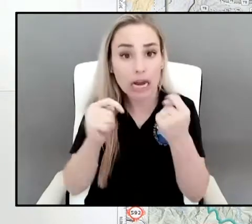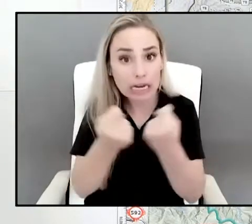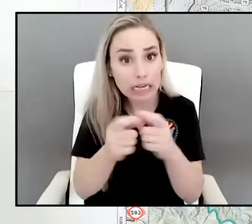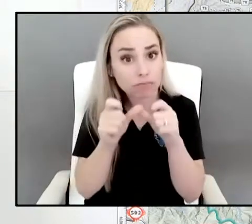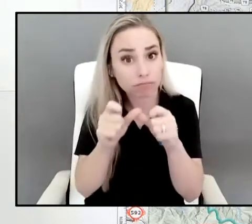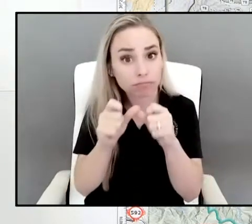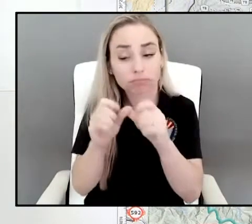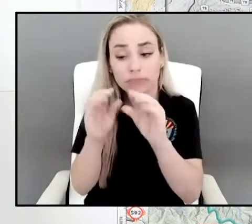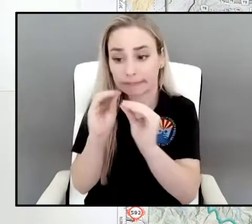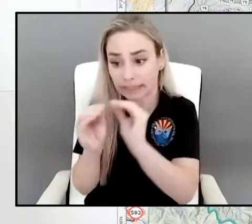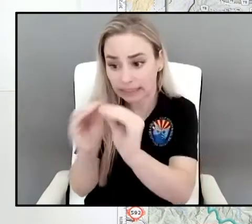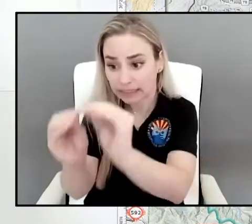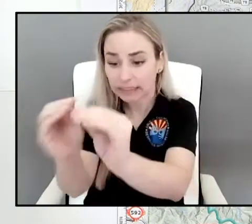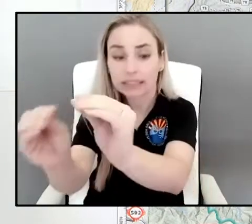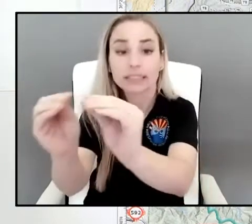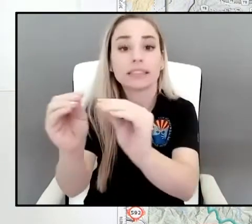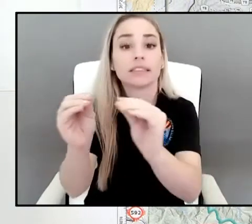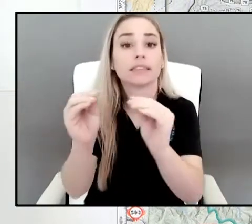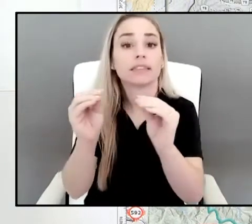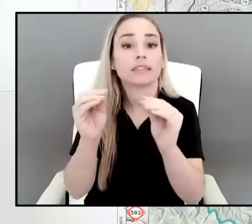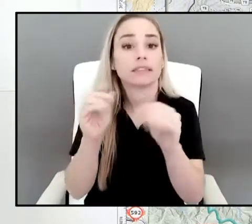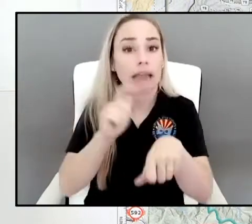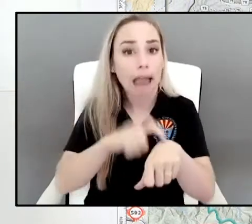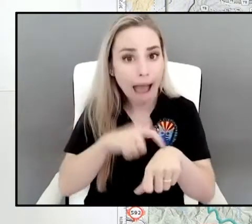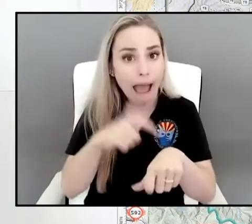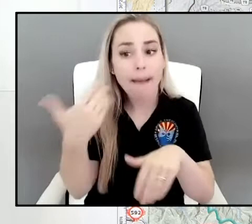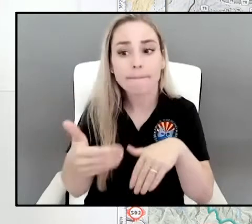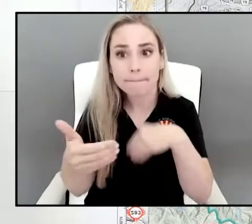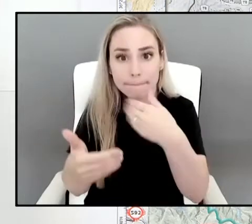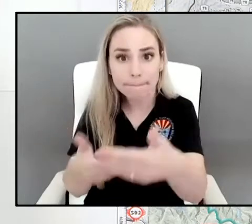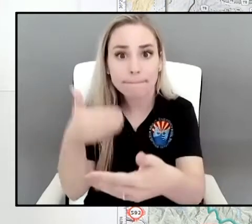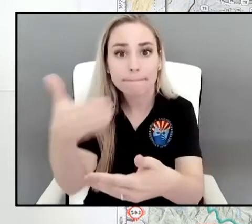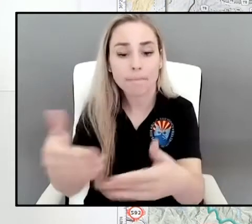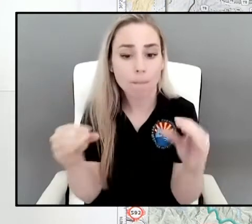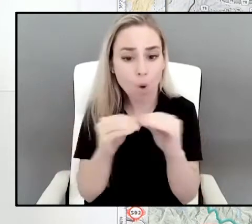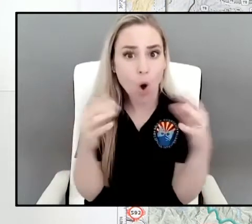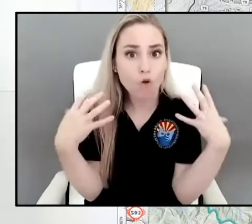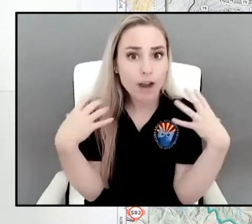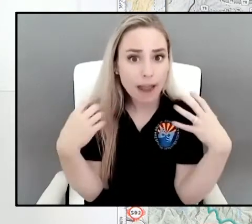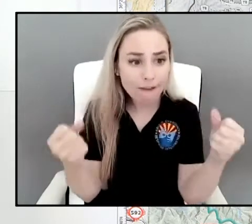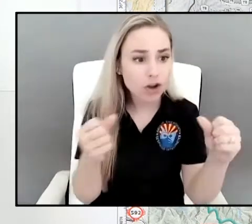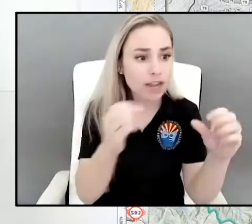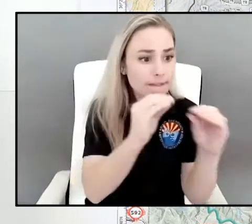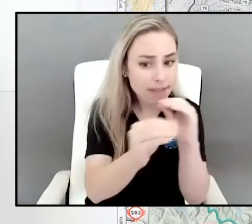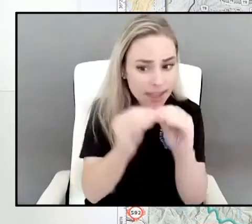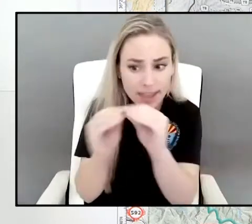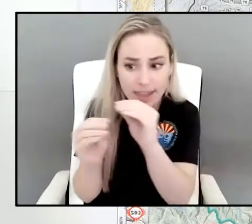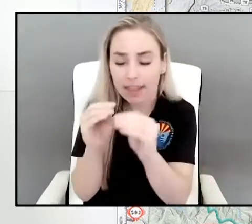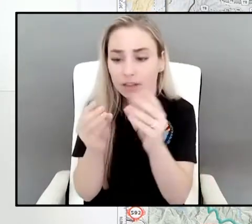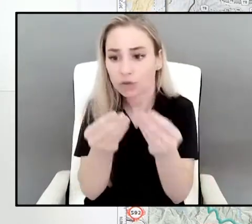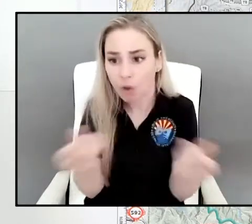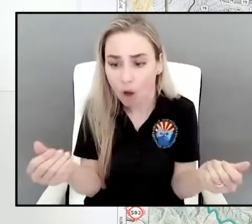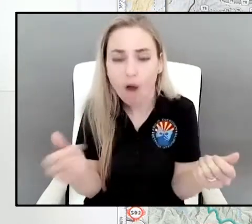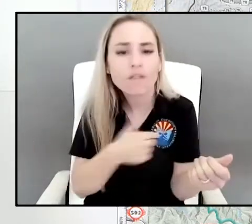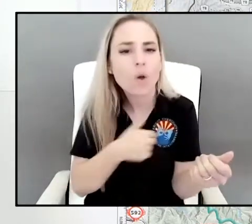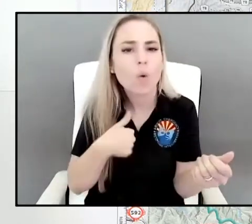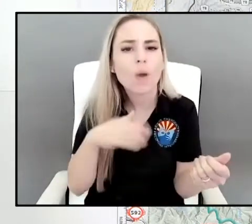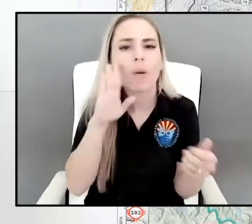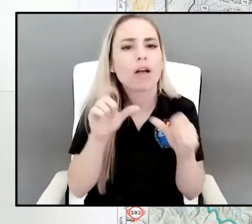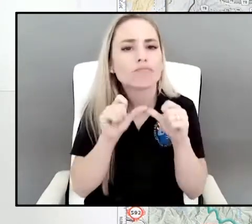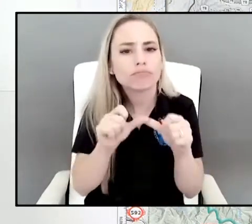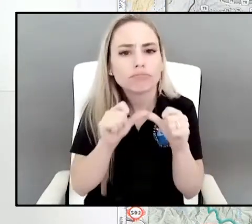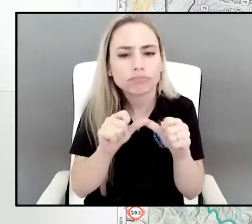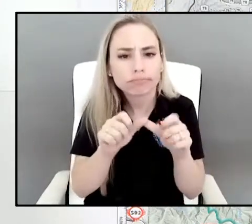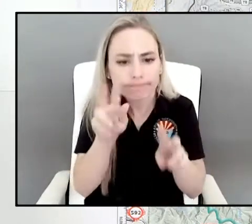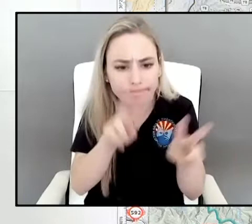for recovery of the fire, the Forest Service is continuing to evaluate where can we provide more access